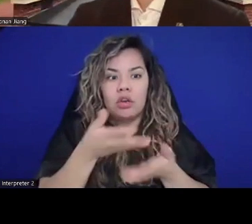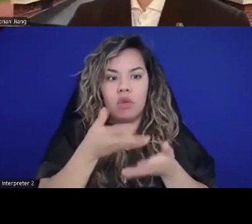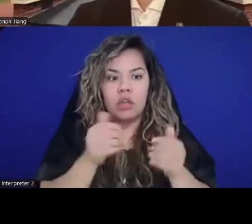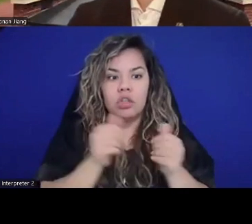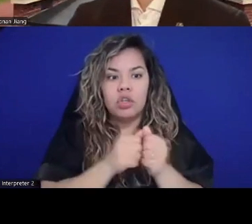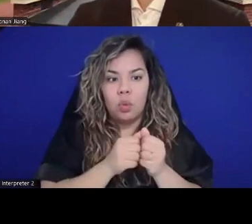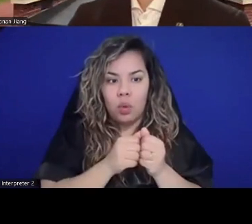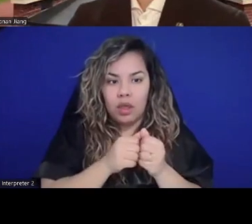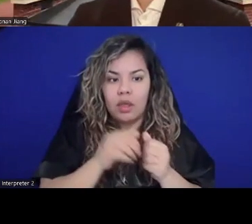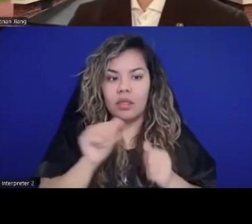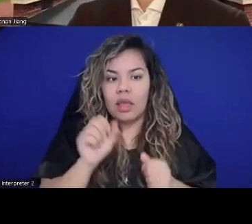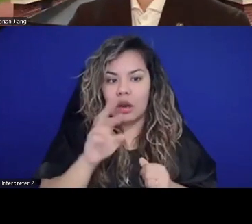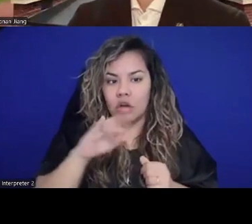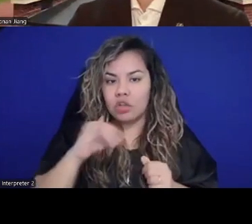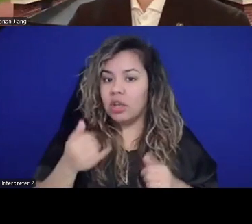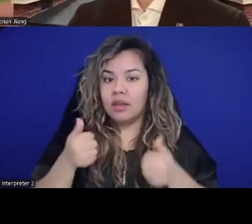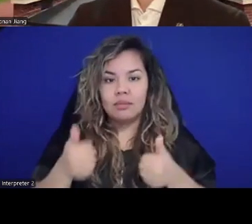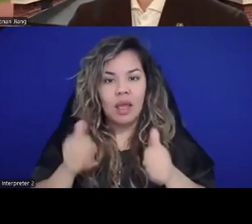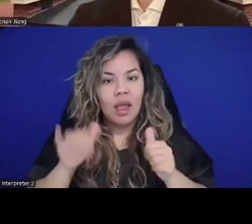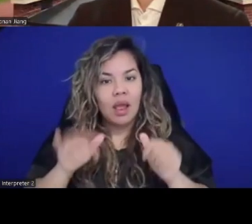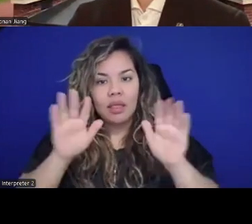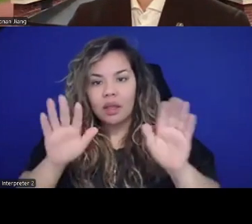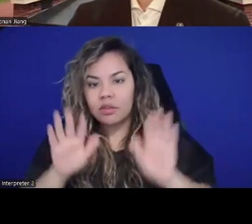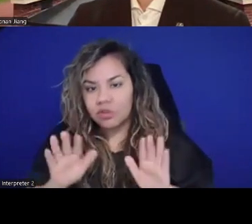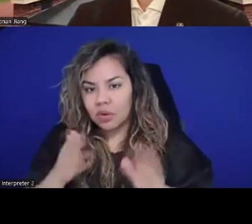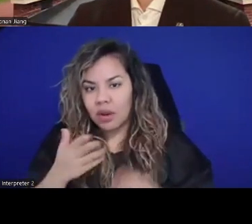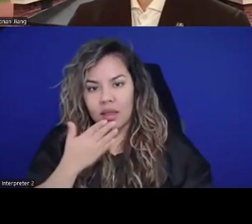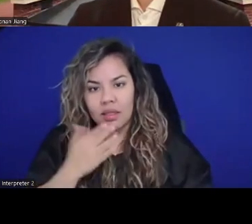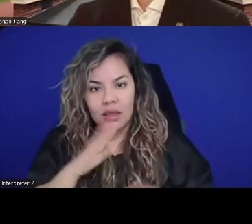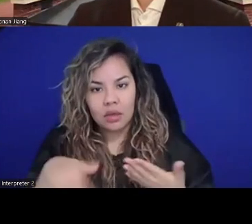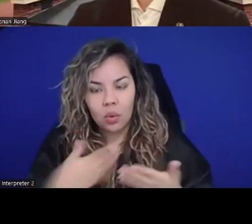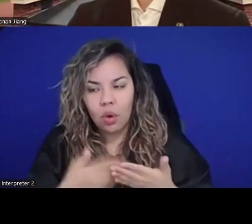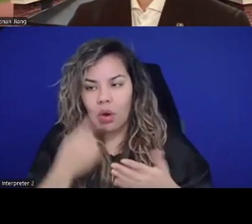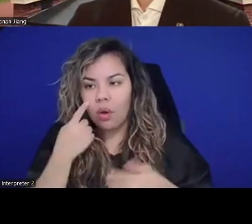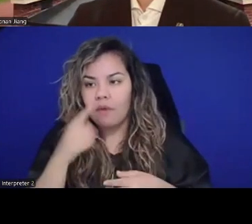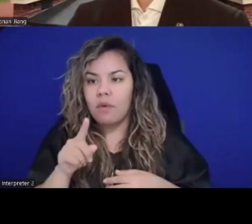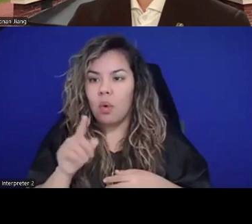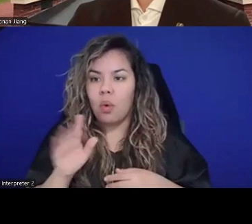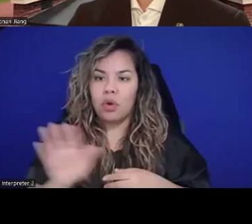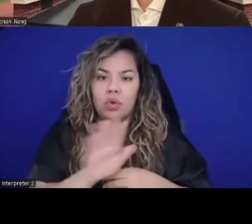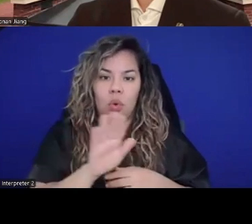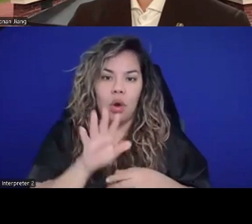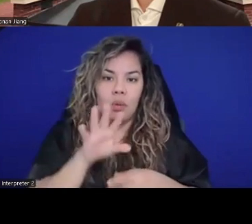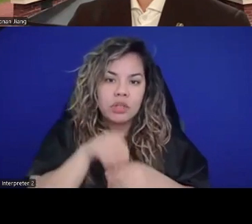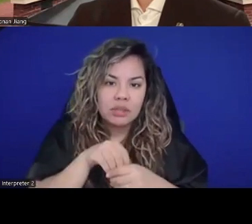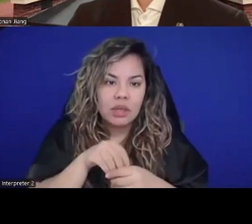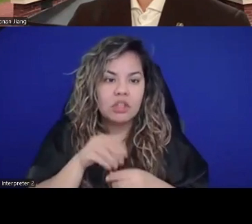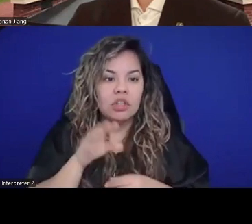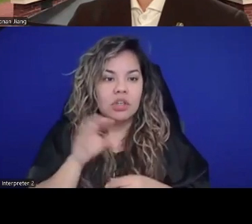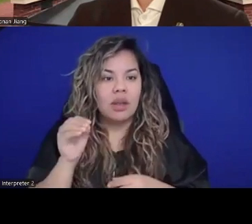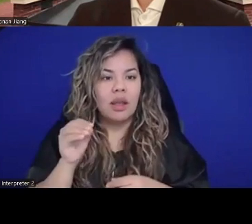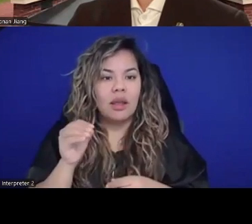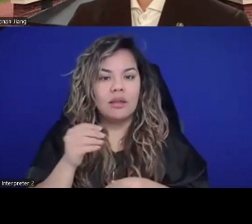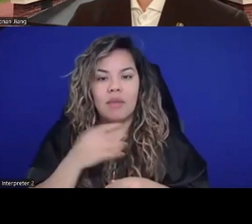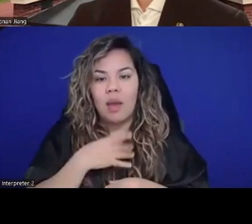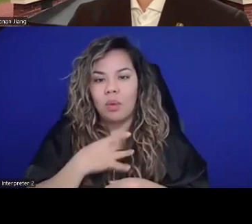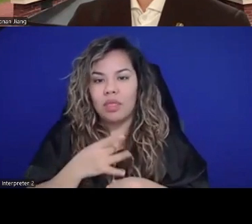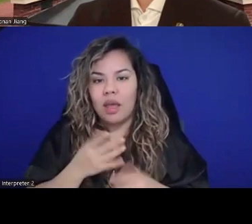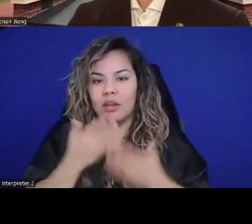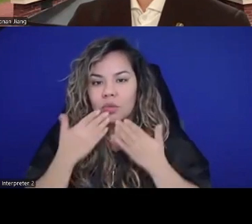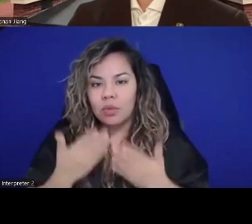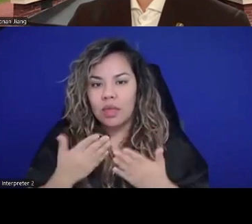editor. So that's great. Thank you all for your participation. I'd like to thank